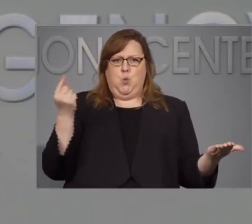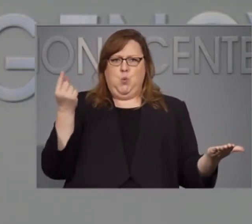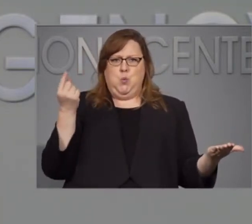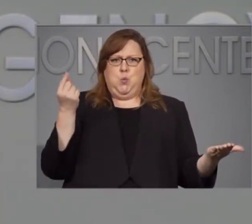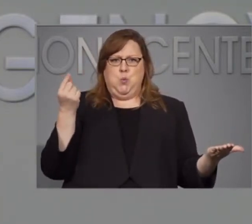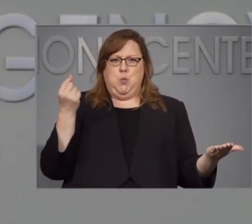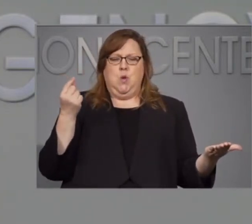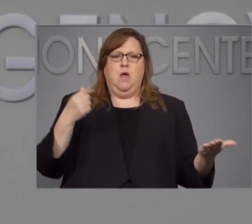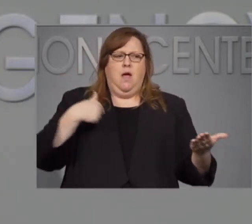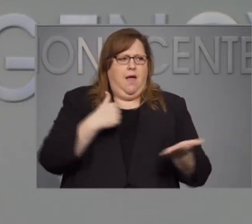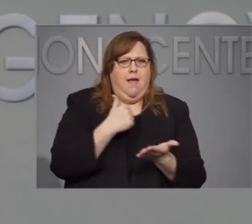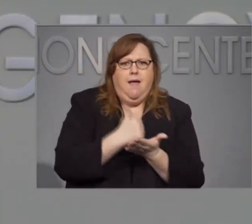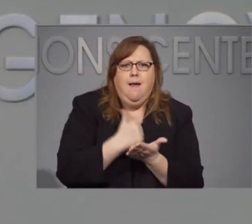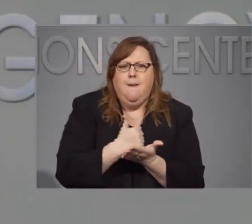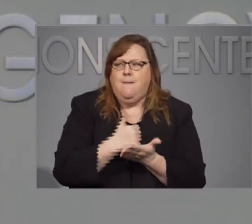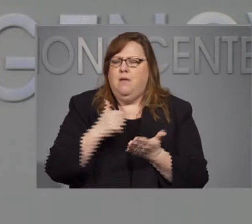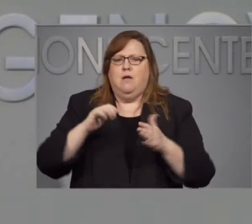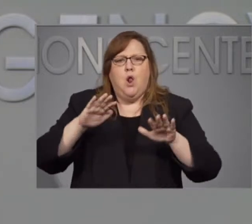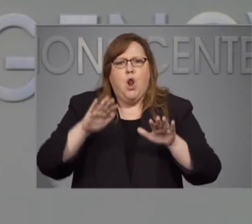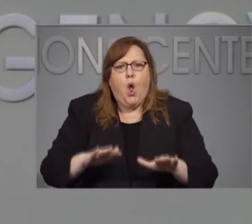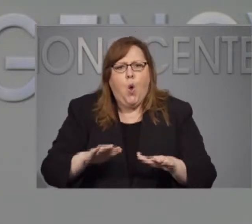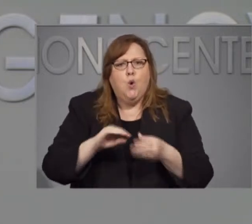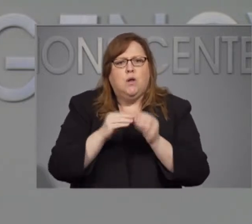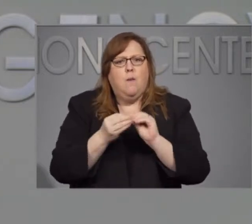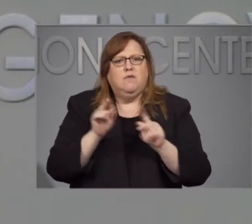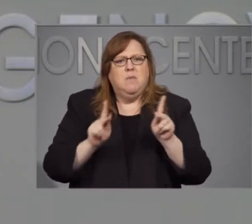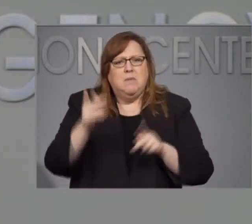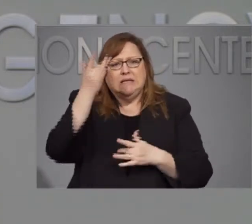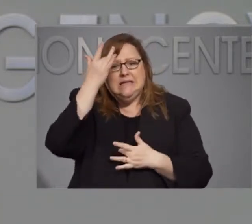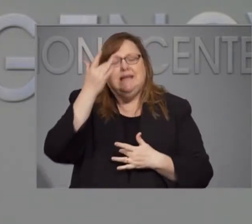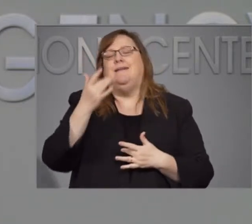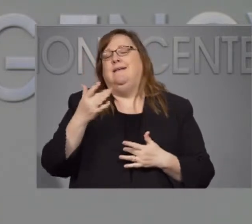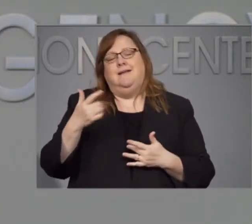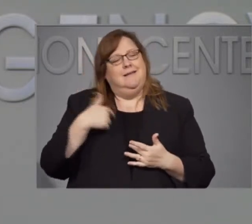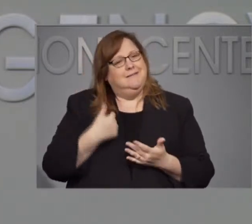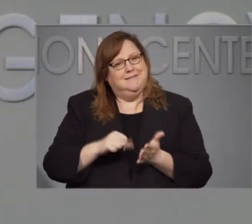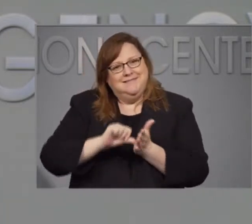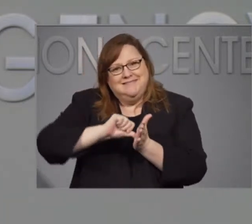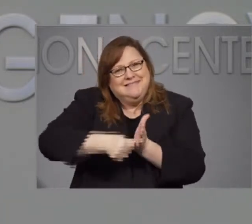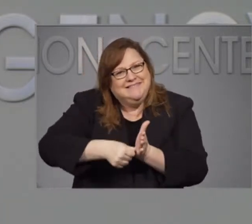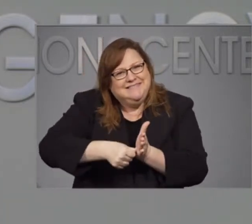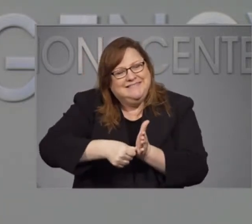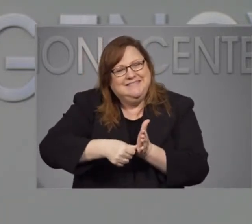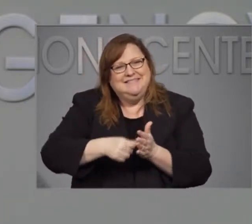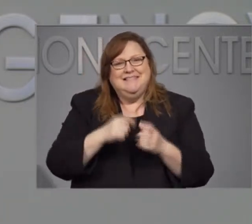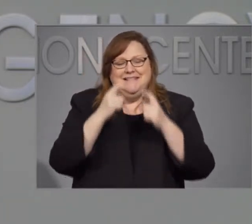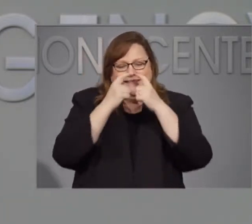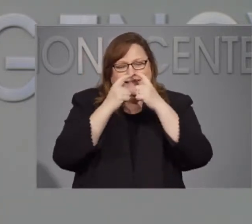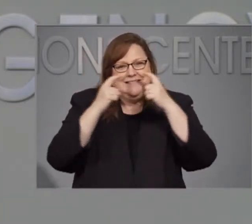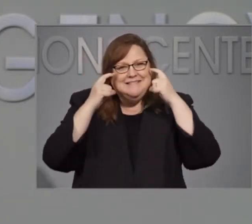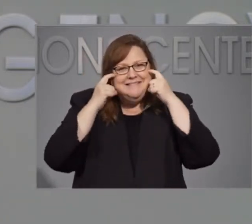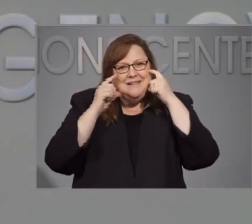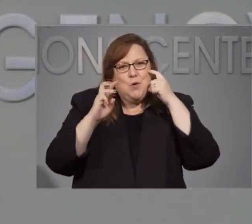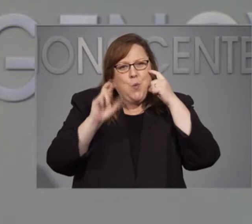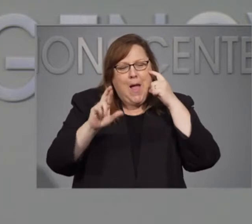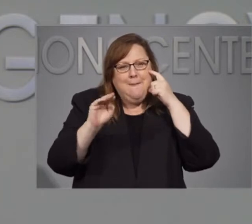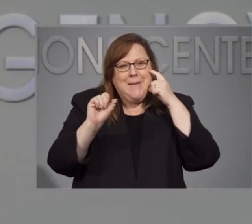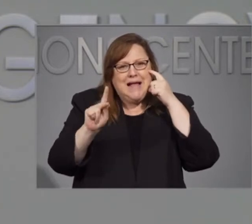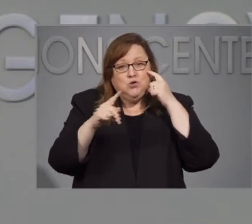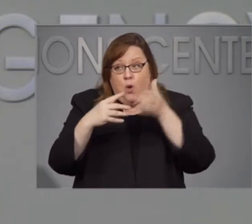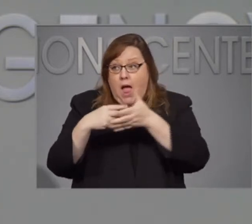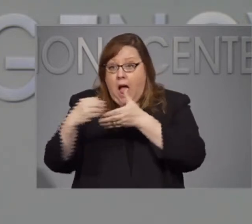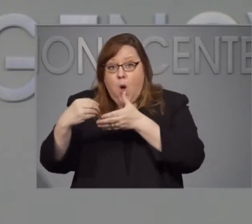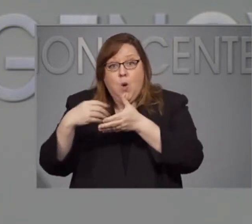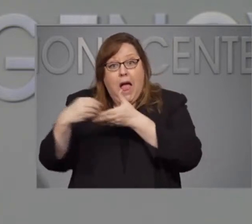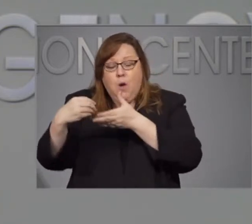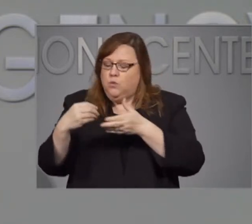level low? And I've outlined those 3 things we need to do. One is the 3 W's, wearing the face mask every single time when you're out in a